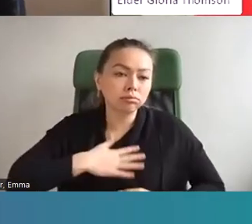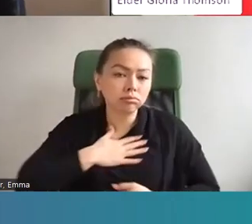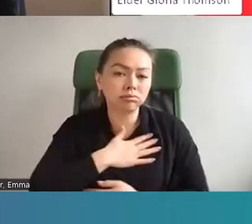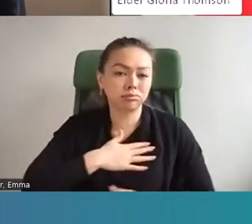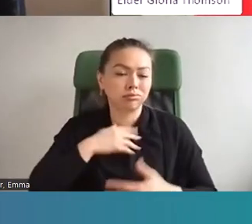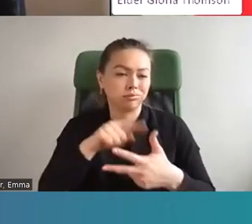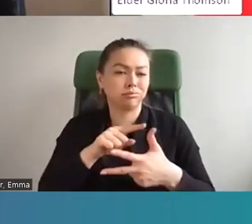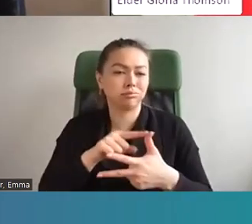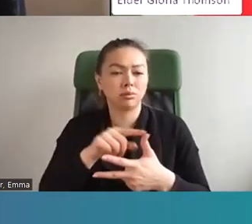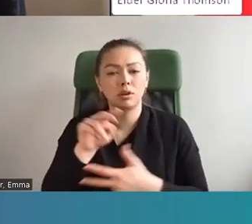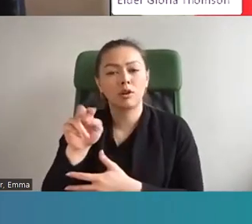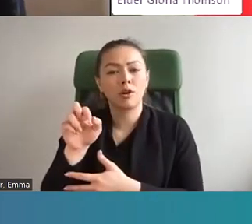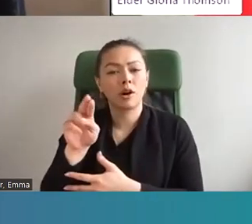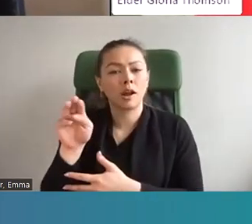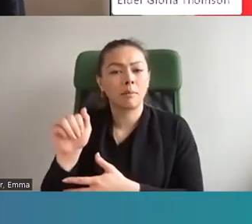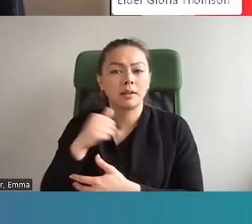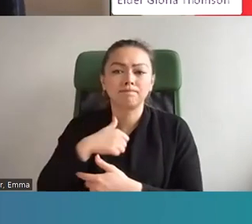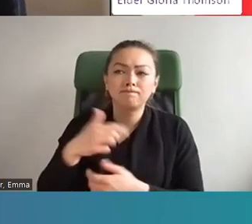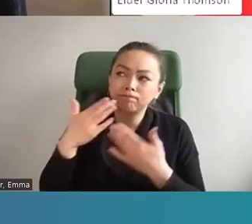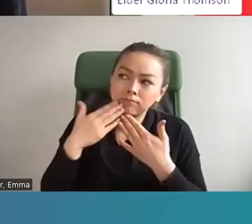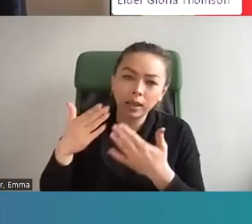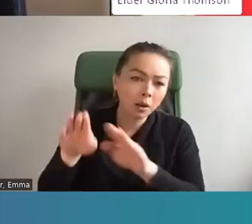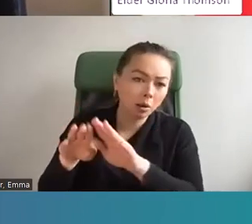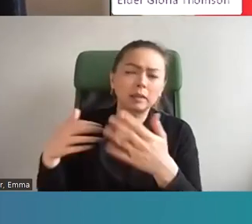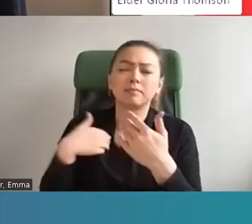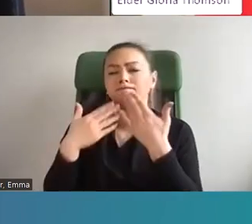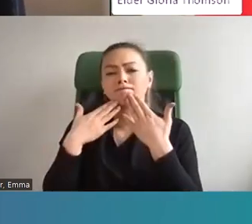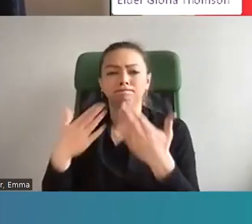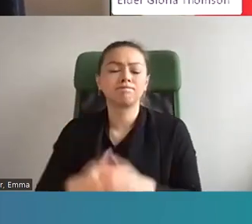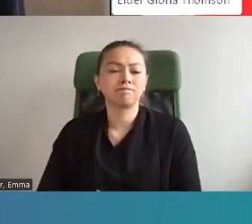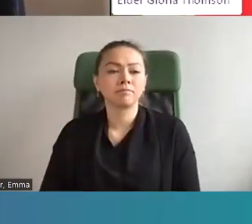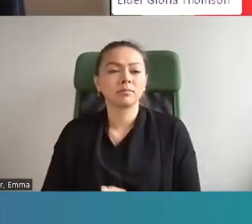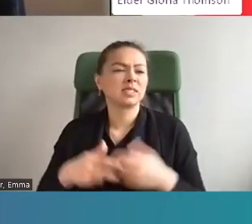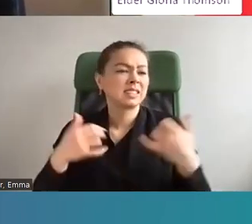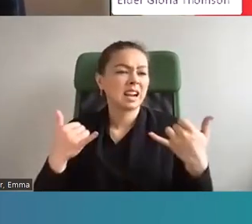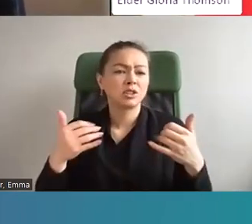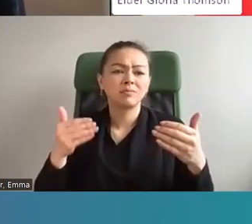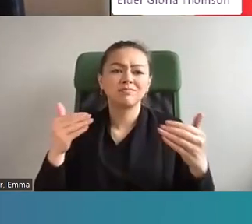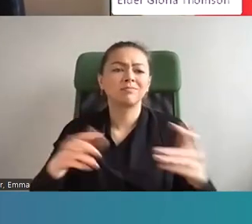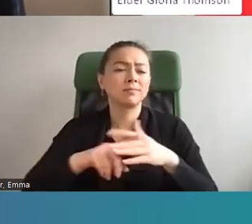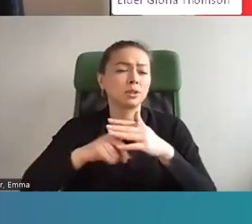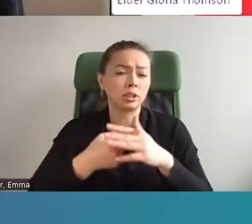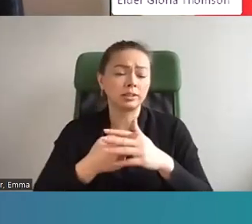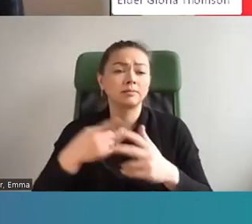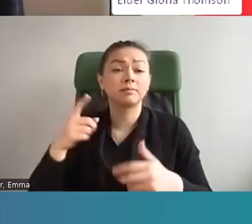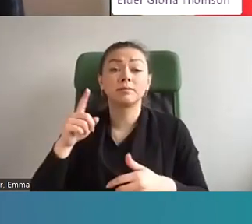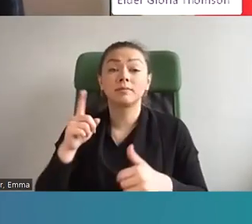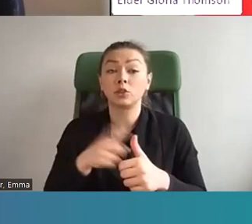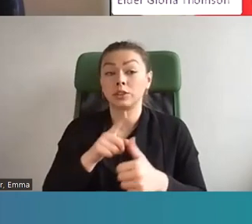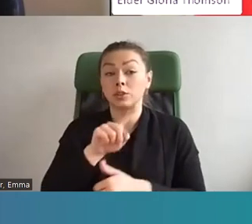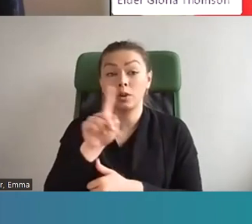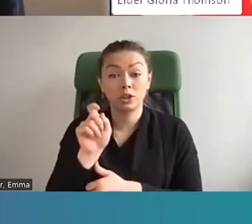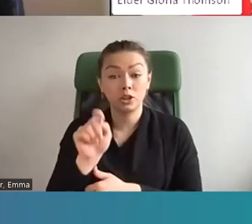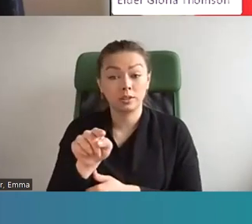Norma's Thanksgiving address. Miigwech. So we're just gonna let us begin. The first question is I'm going to ask